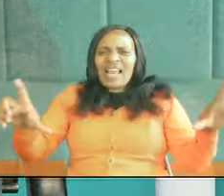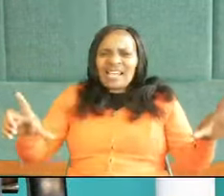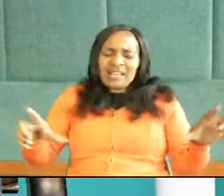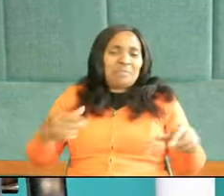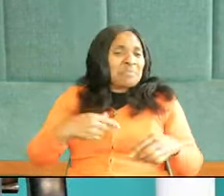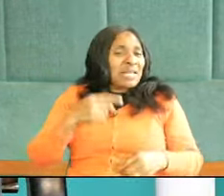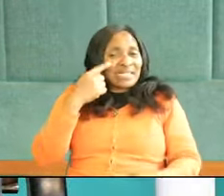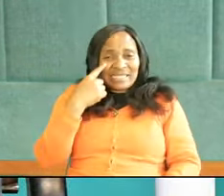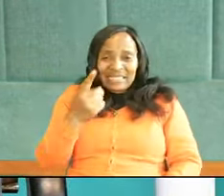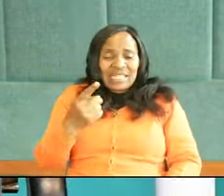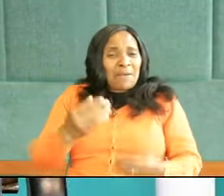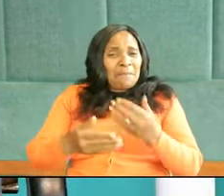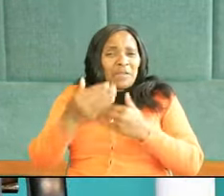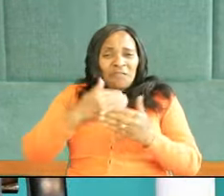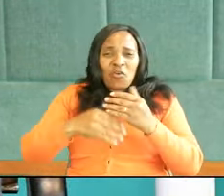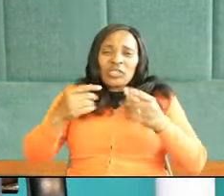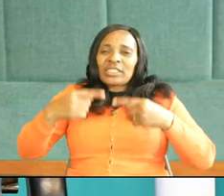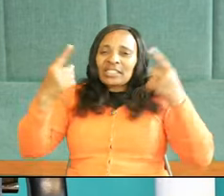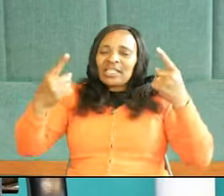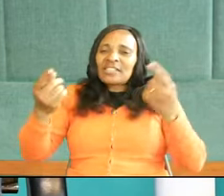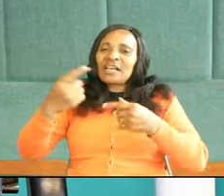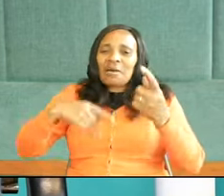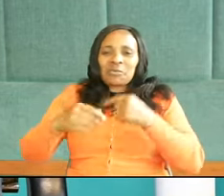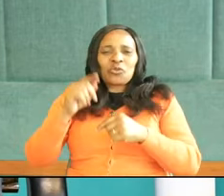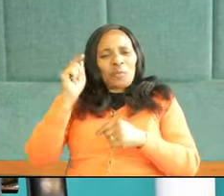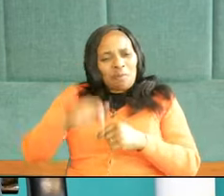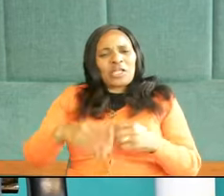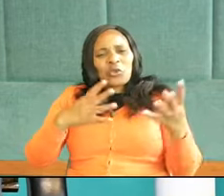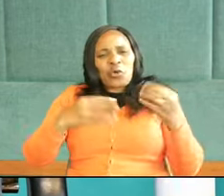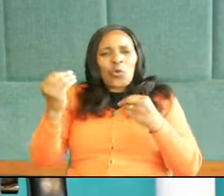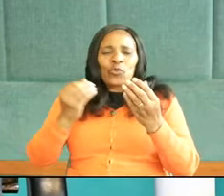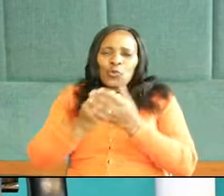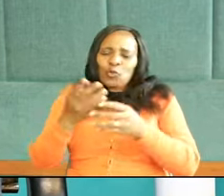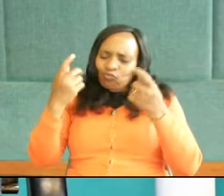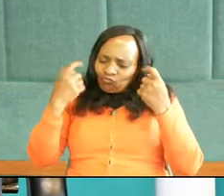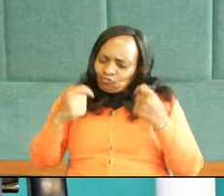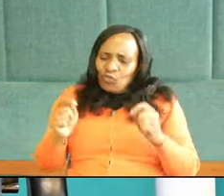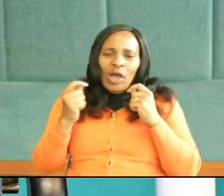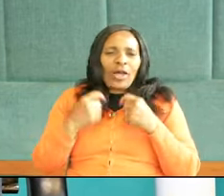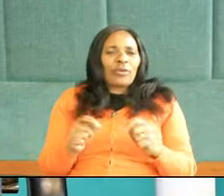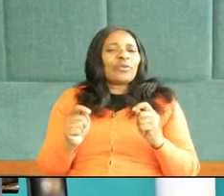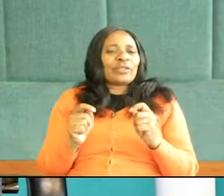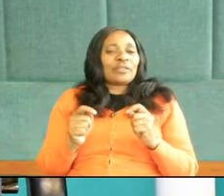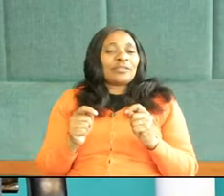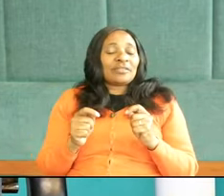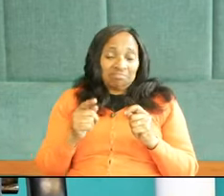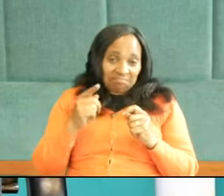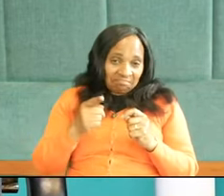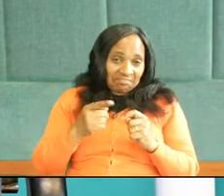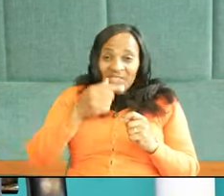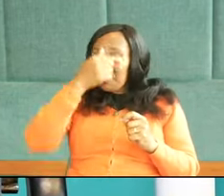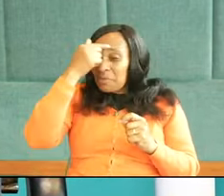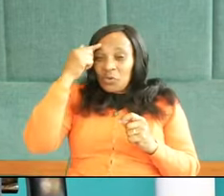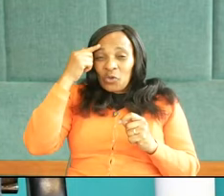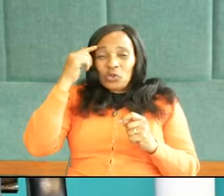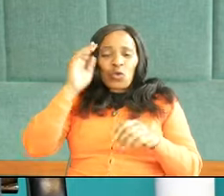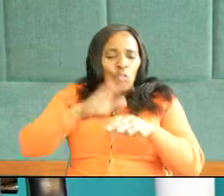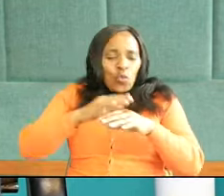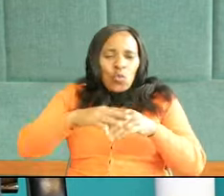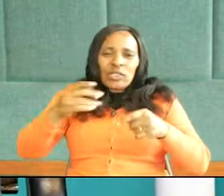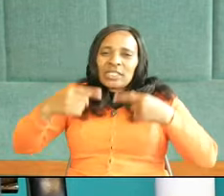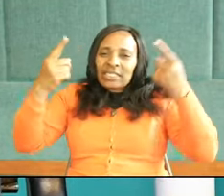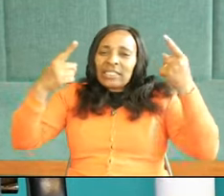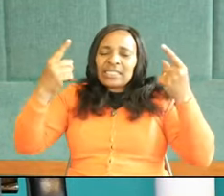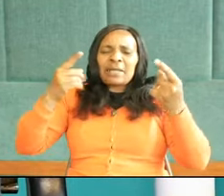I can see that before success comes, you mm-hmm. have to go through the wilderness. Your trials have to be there. Because good success comes from